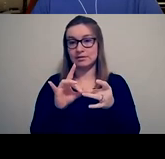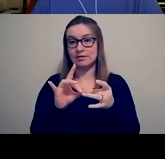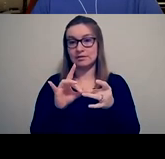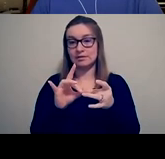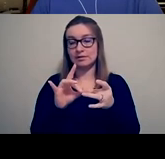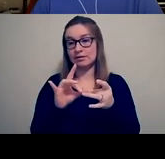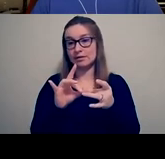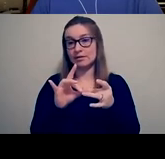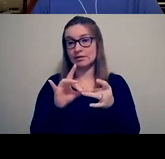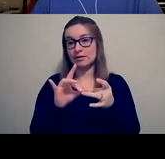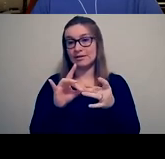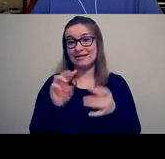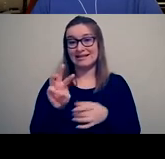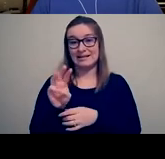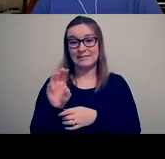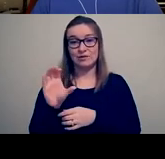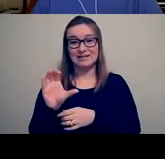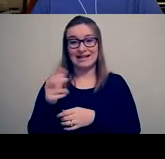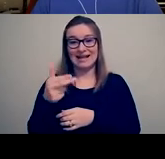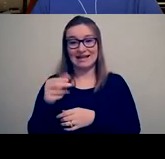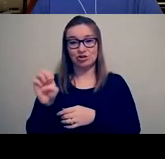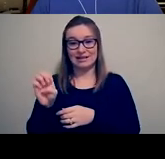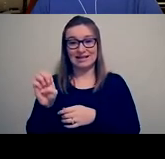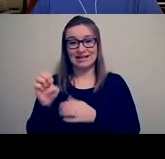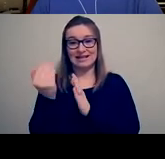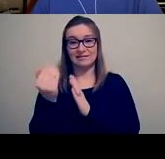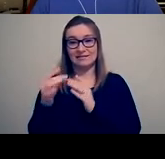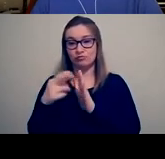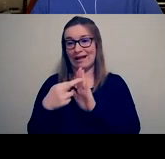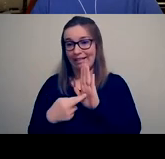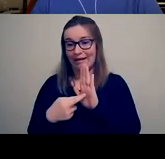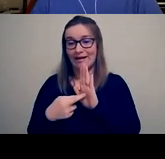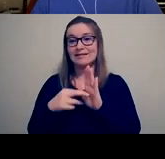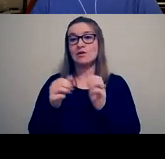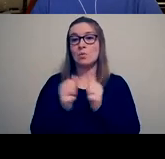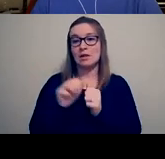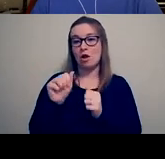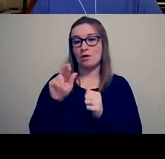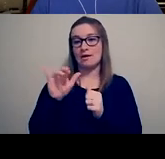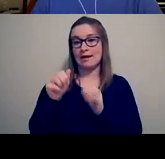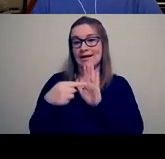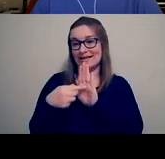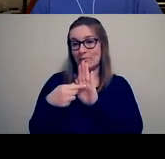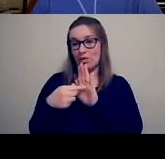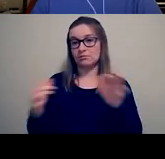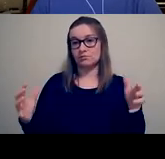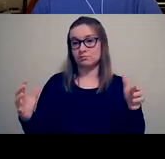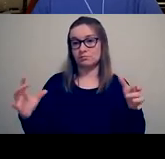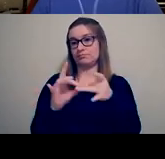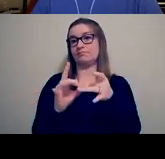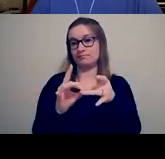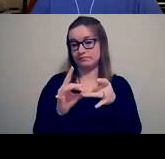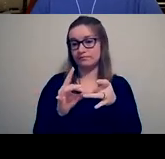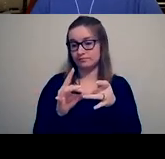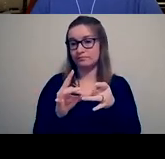the WCAG guidelines and with the ARIA examples. And that's something